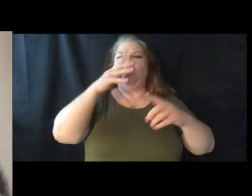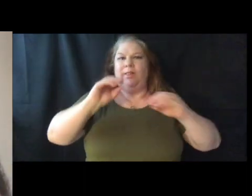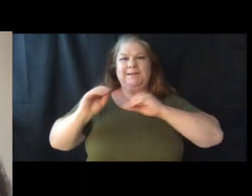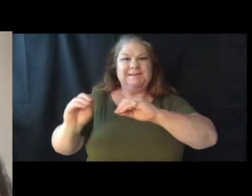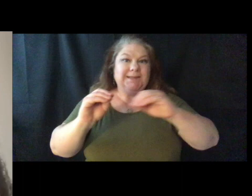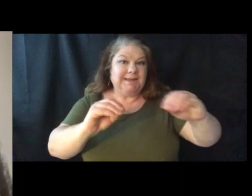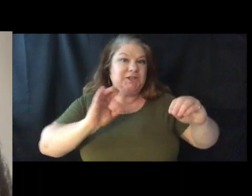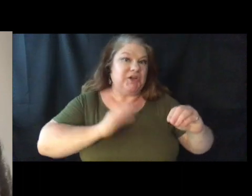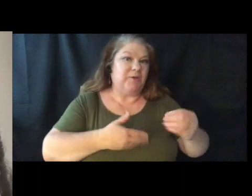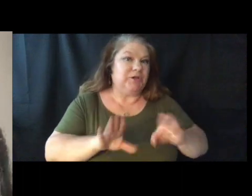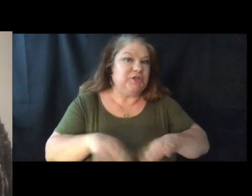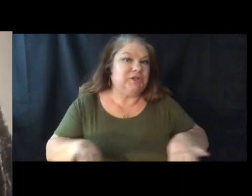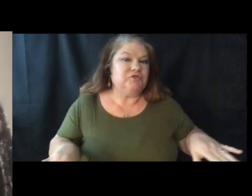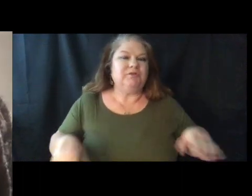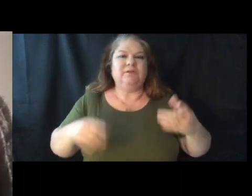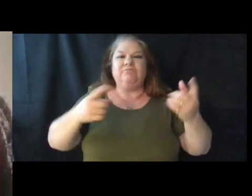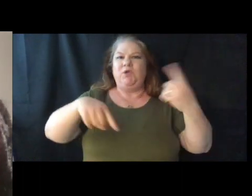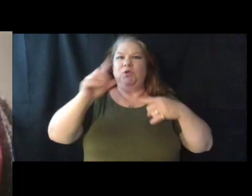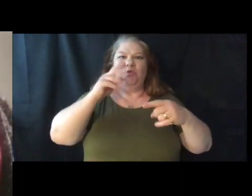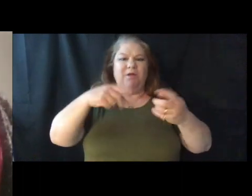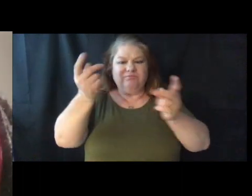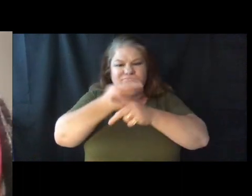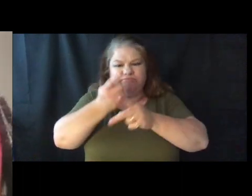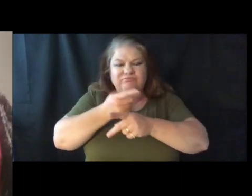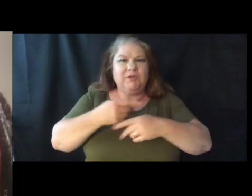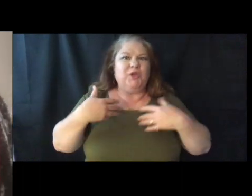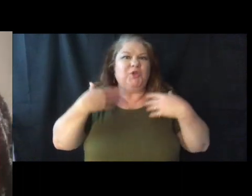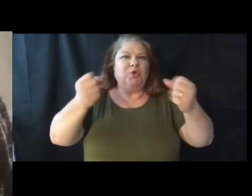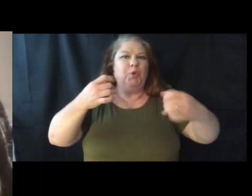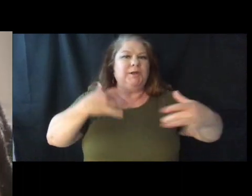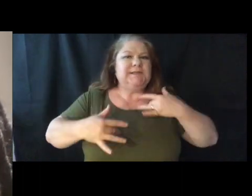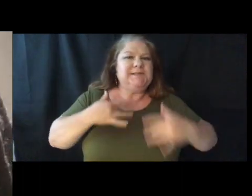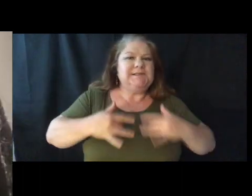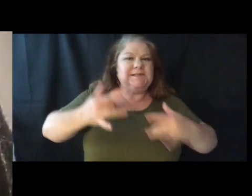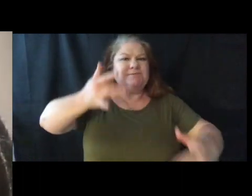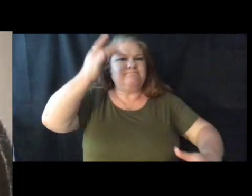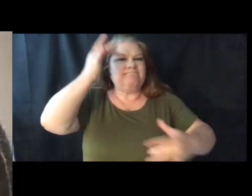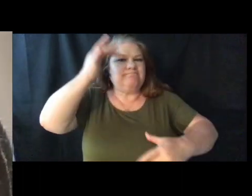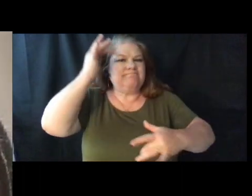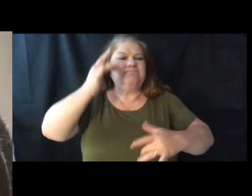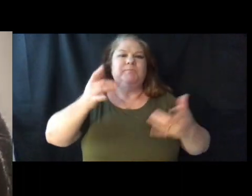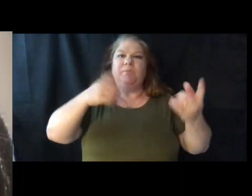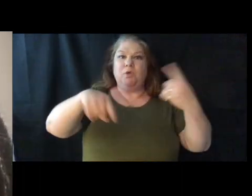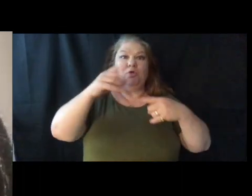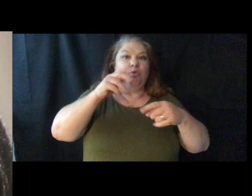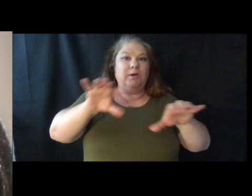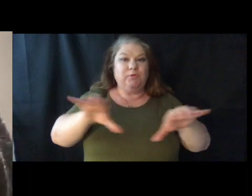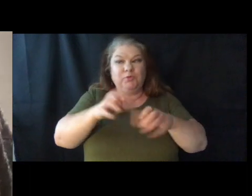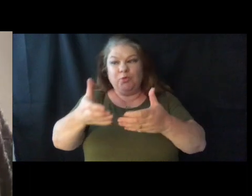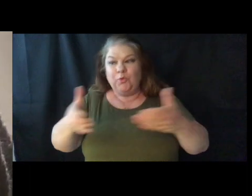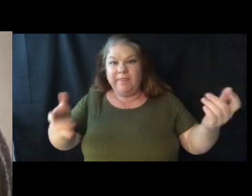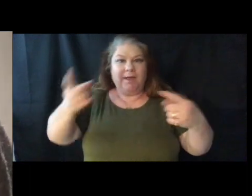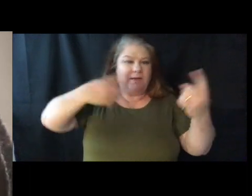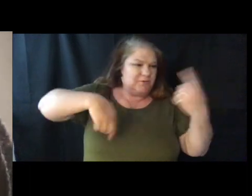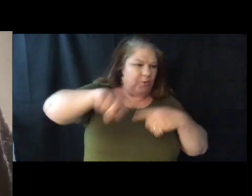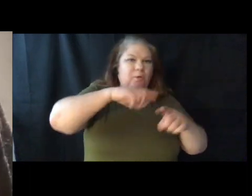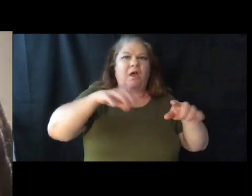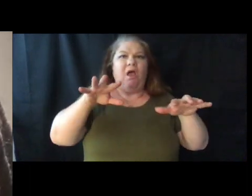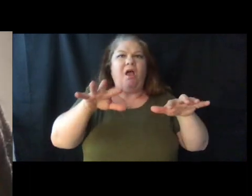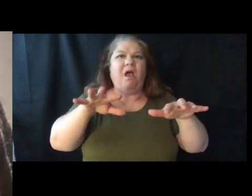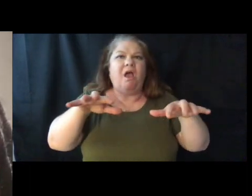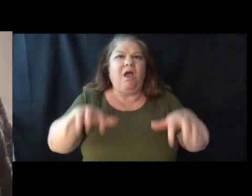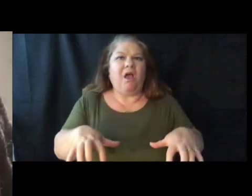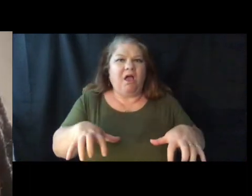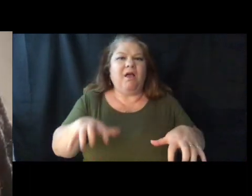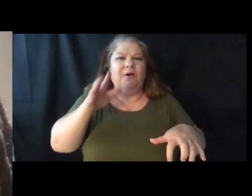will be teaching our babies. You will be finding cures to diseases. You guys will be doing things that some of us would never